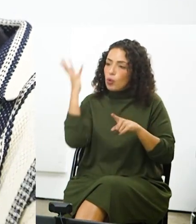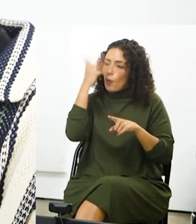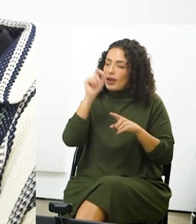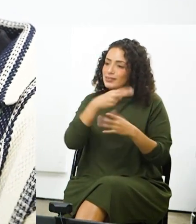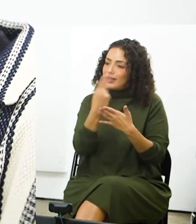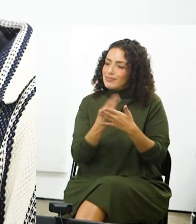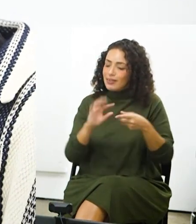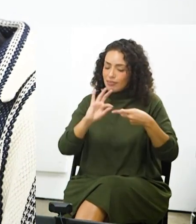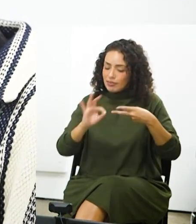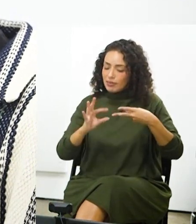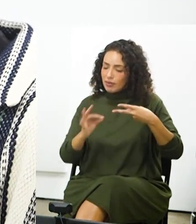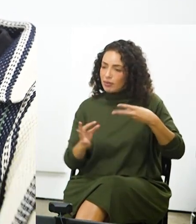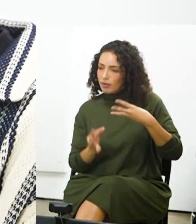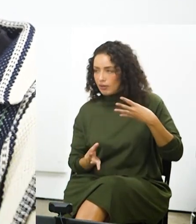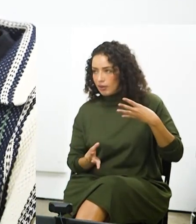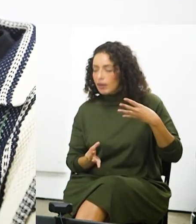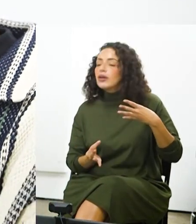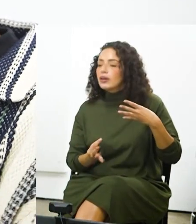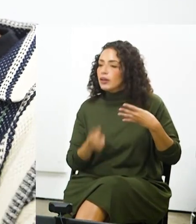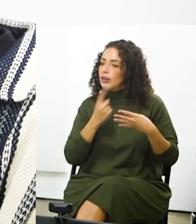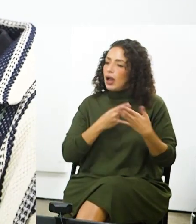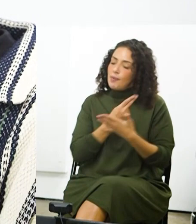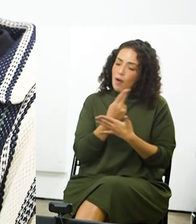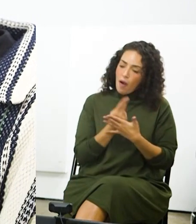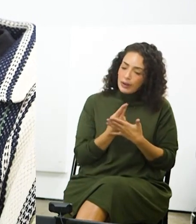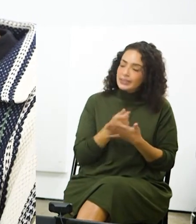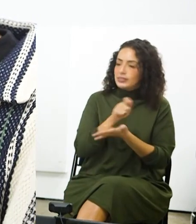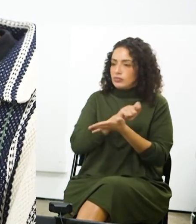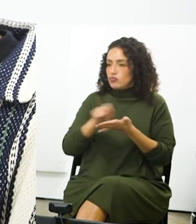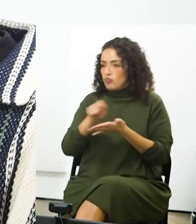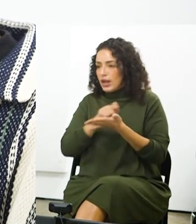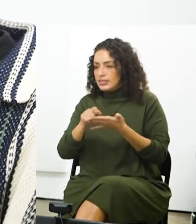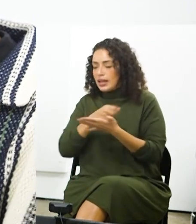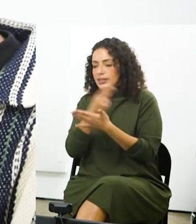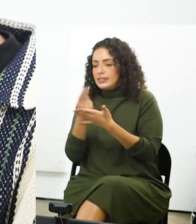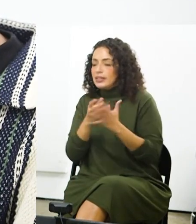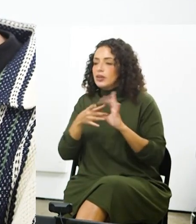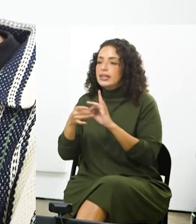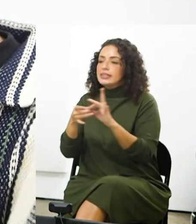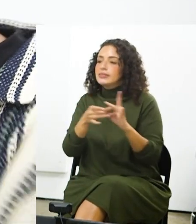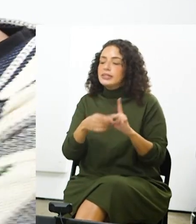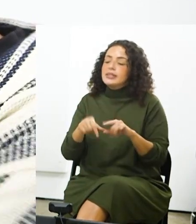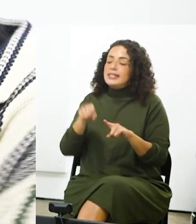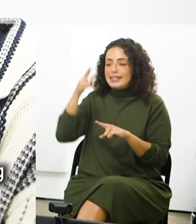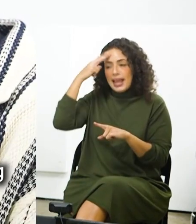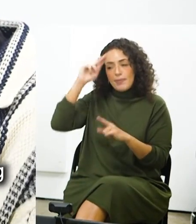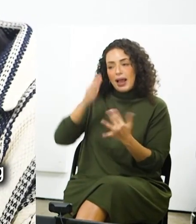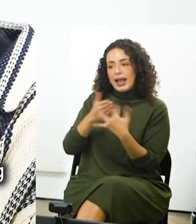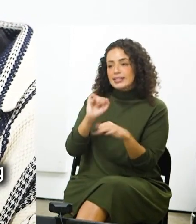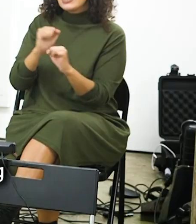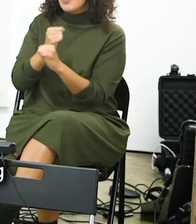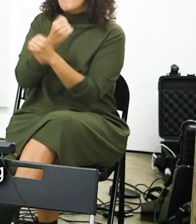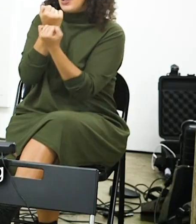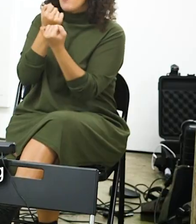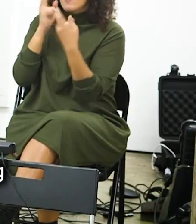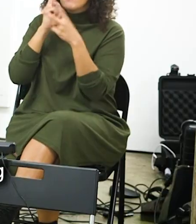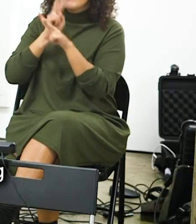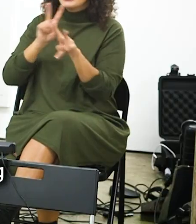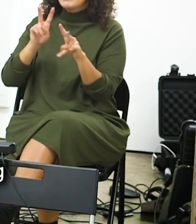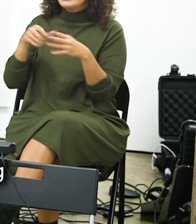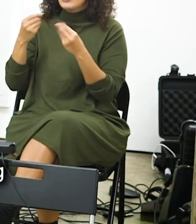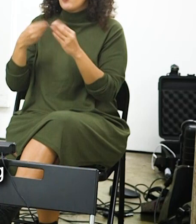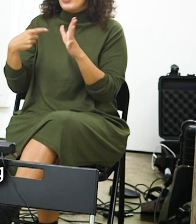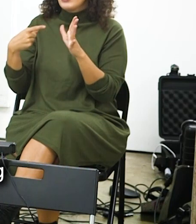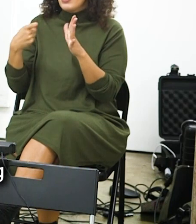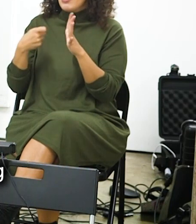also 1/3 of a artist-writer designer collective called Access, Power, Visibility with Kaya here. And we're really interested